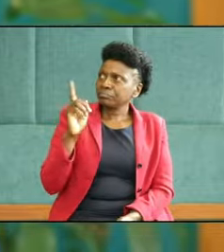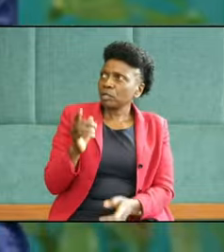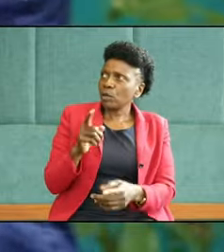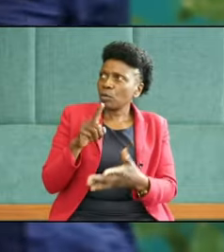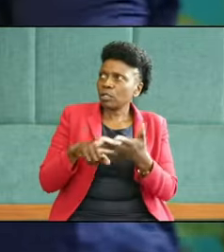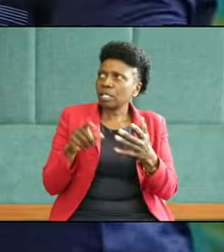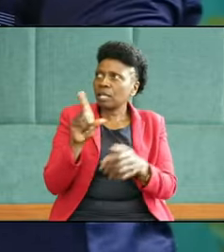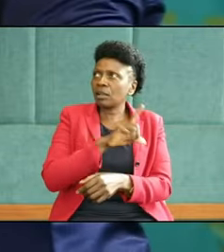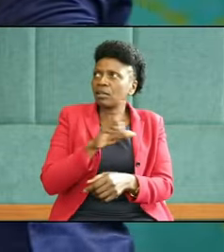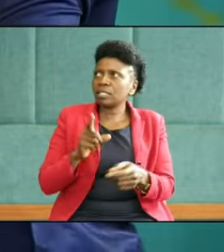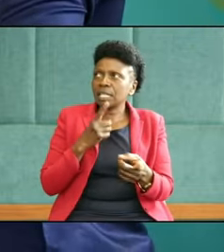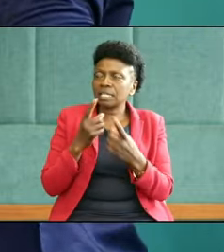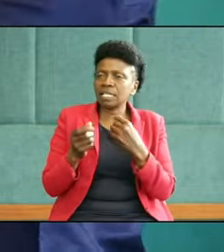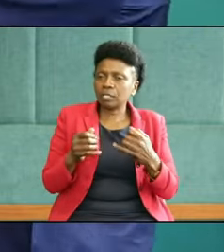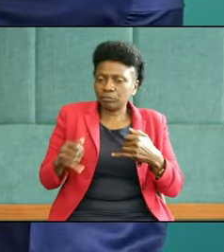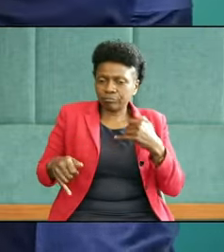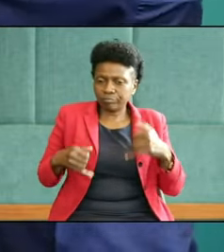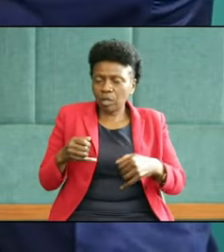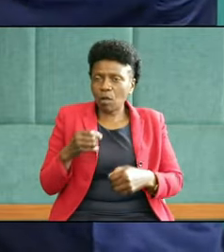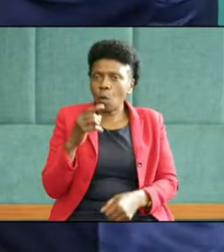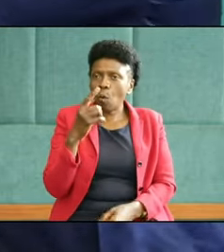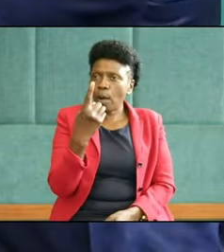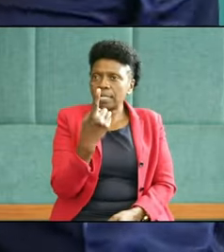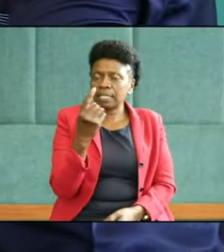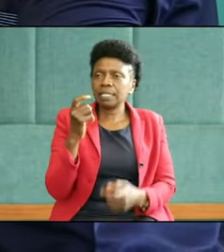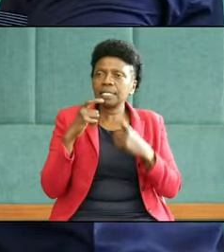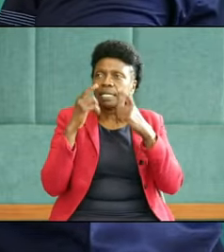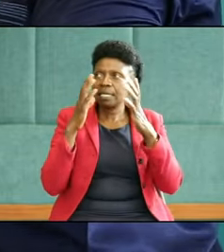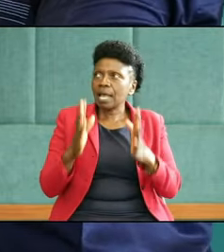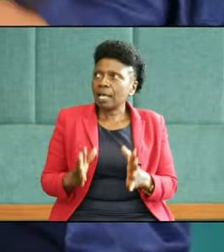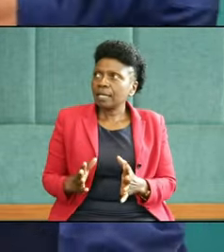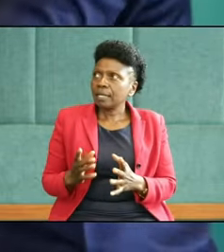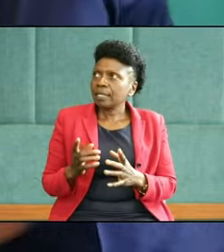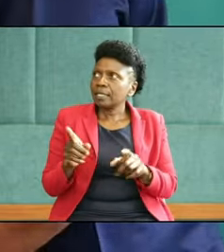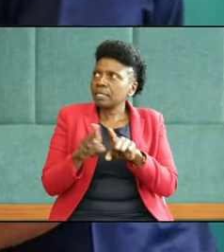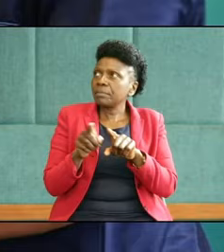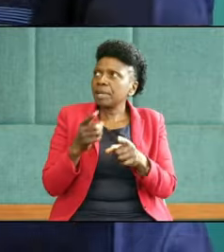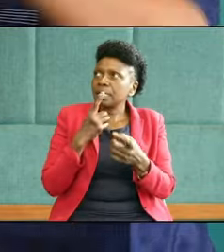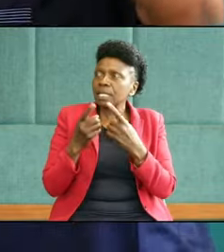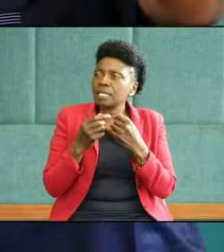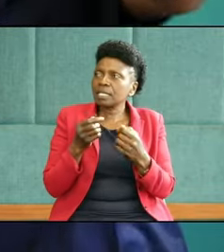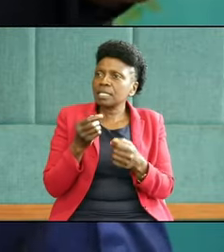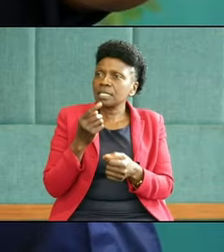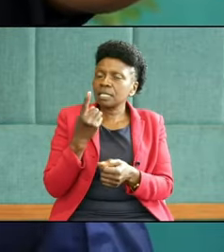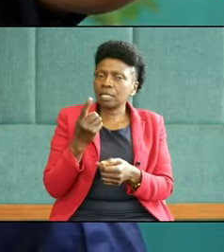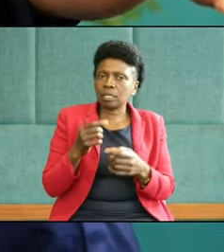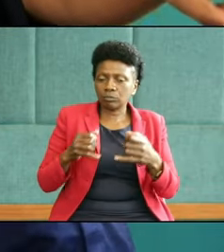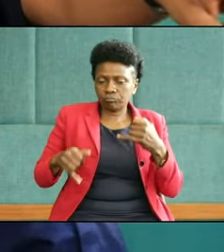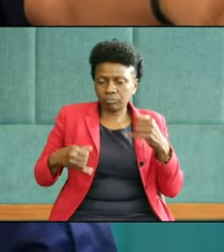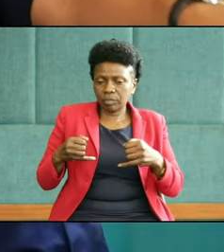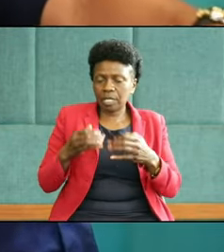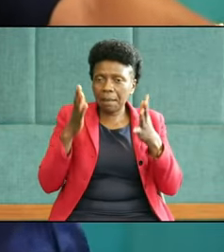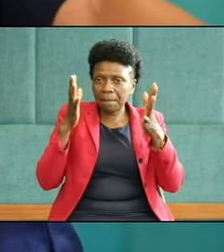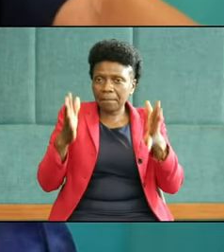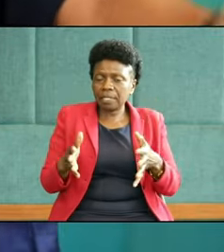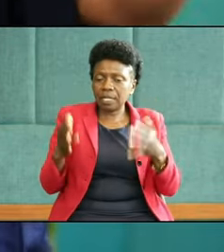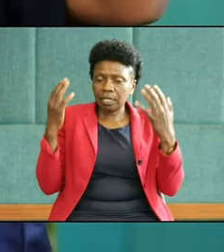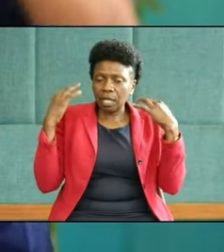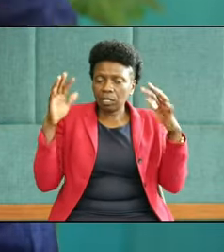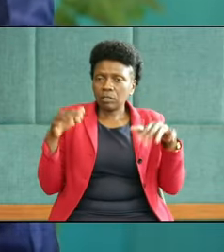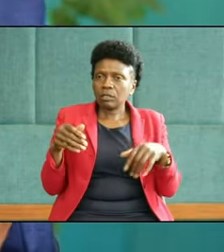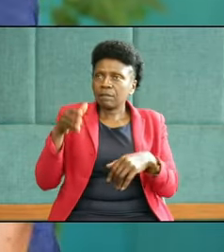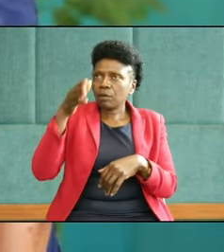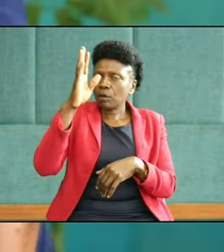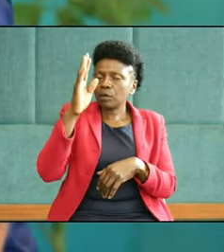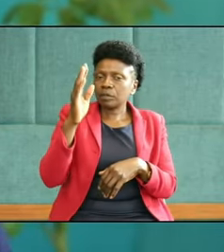heaven over one sinner, and it says, likewise I say to you, there is joy in the presence of angels of God